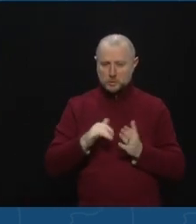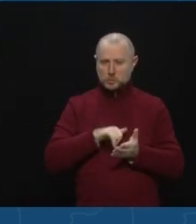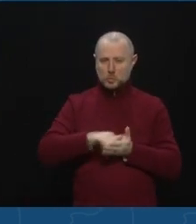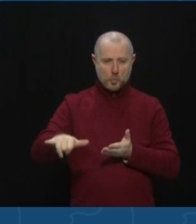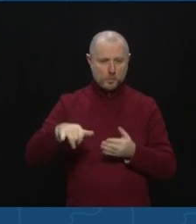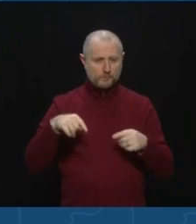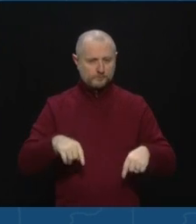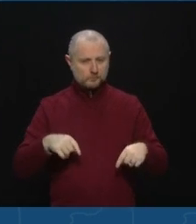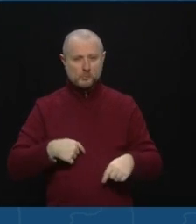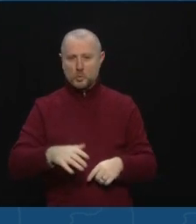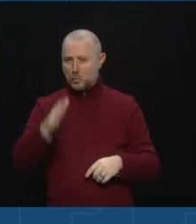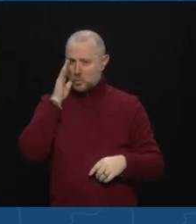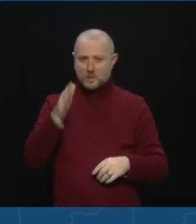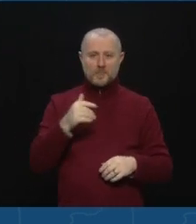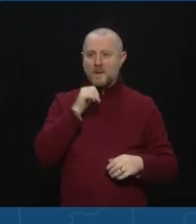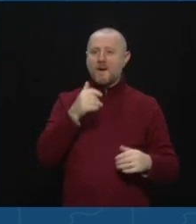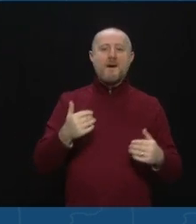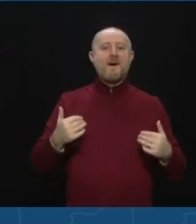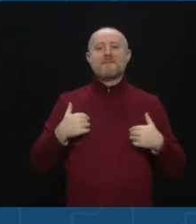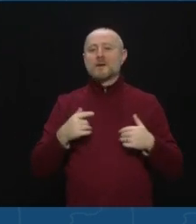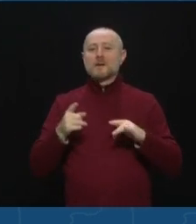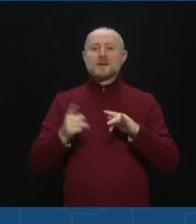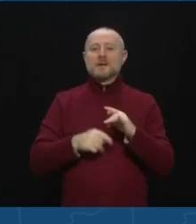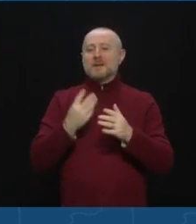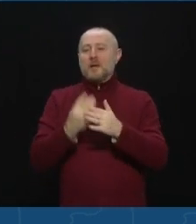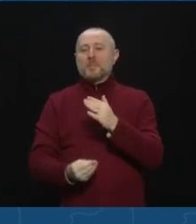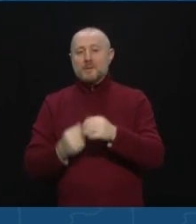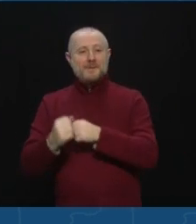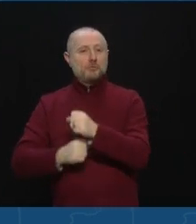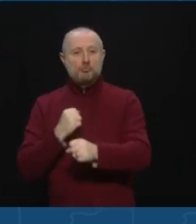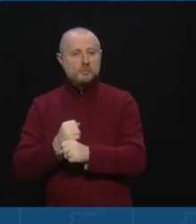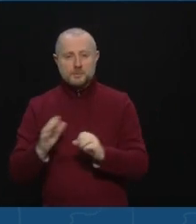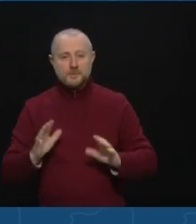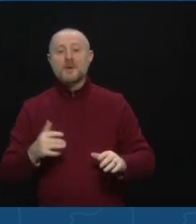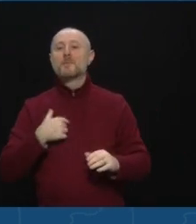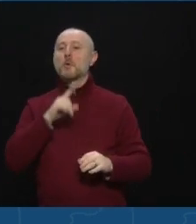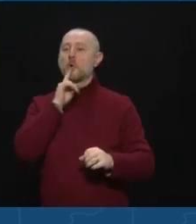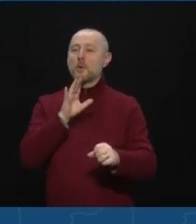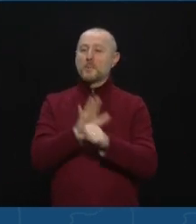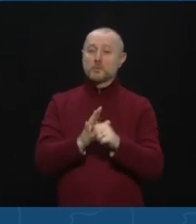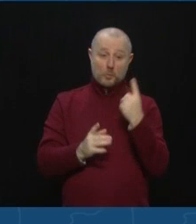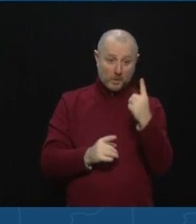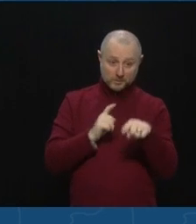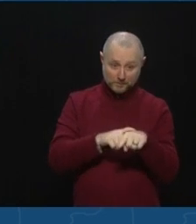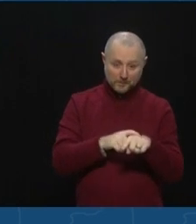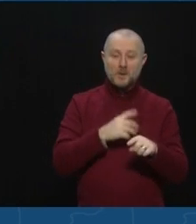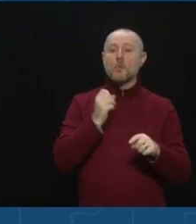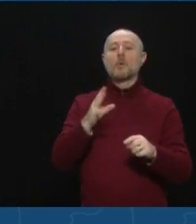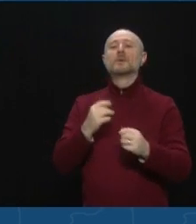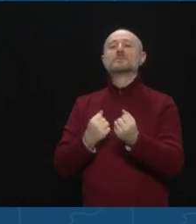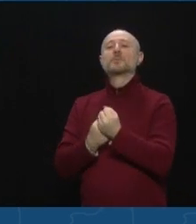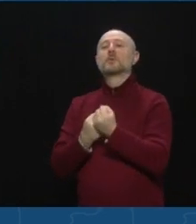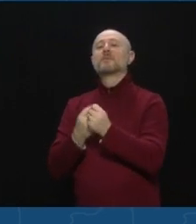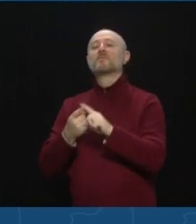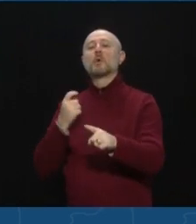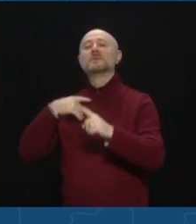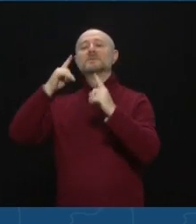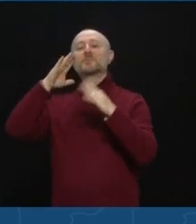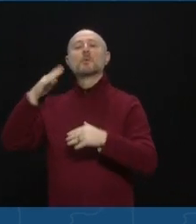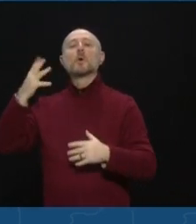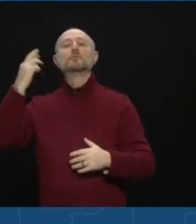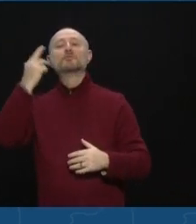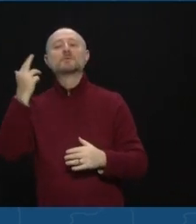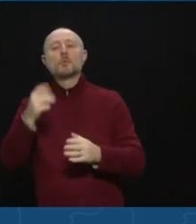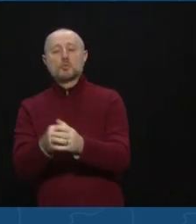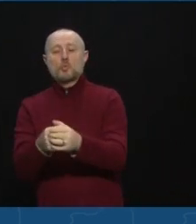out-year gaps. All these commitments are either one-time expenditures or are supported by the expectation of a reasonable growth in